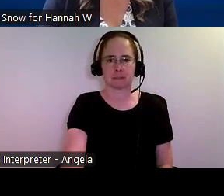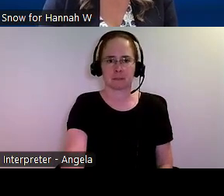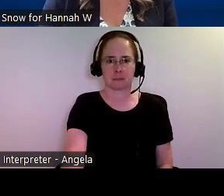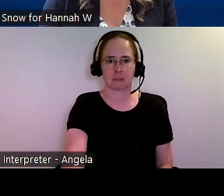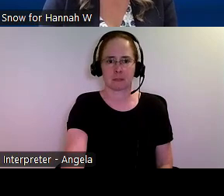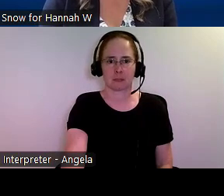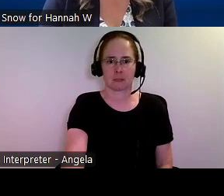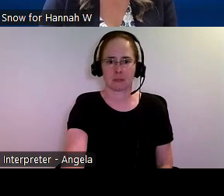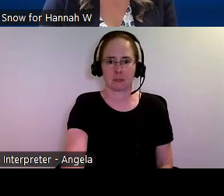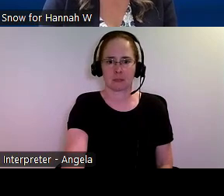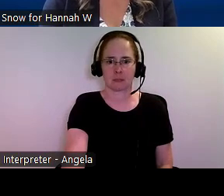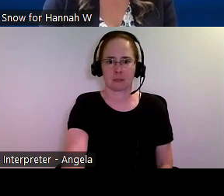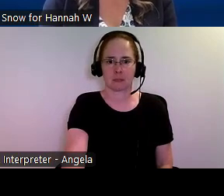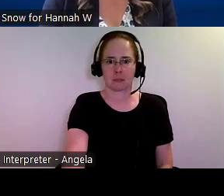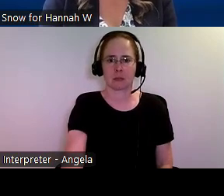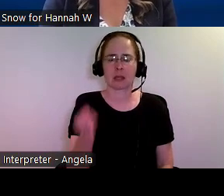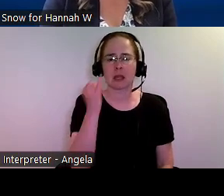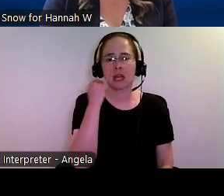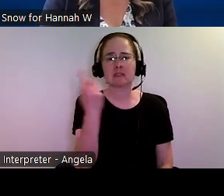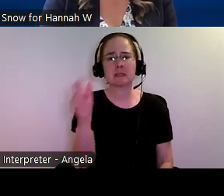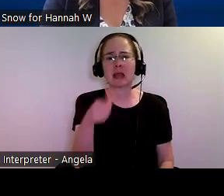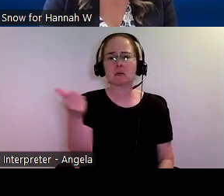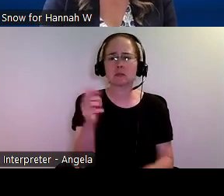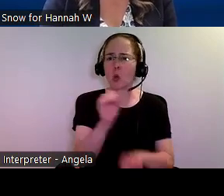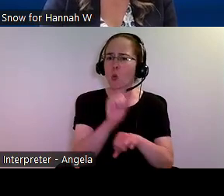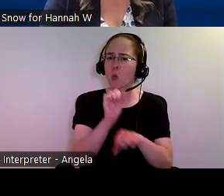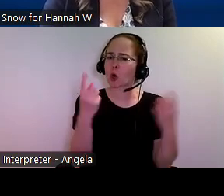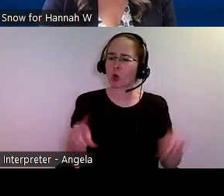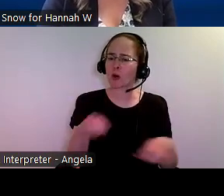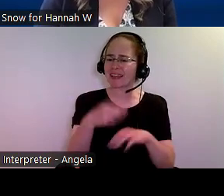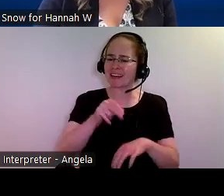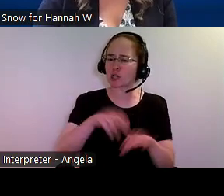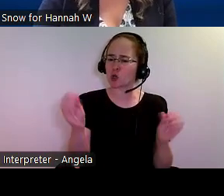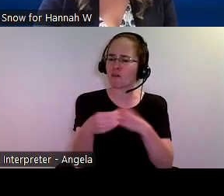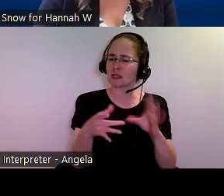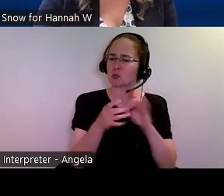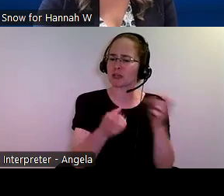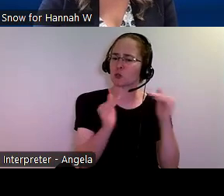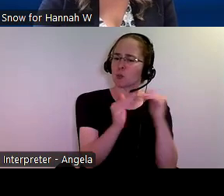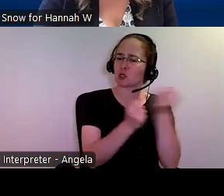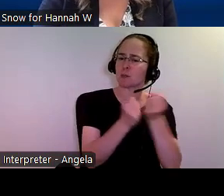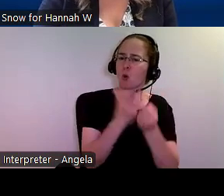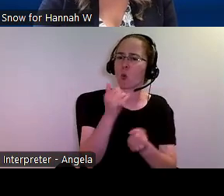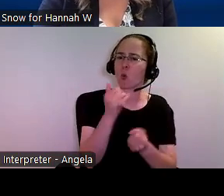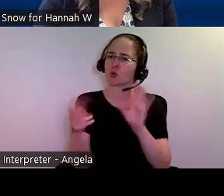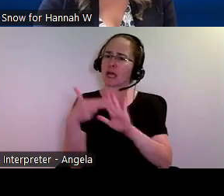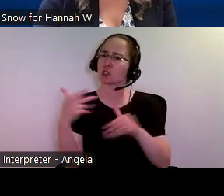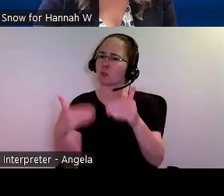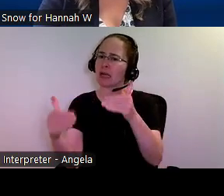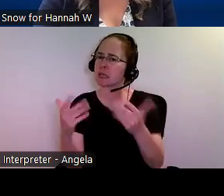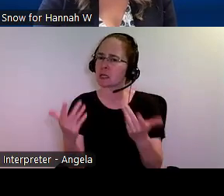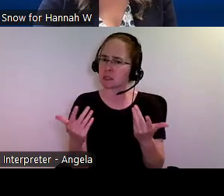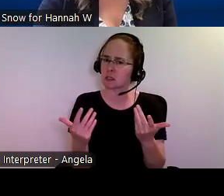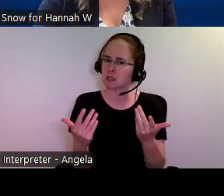Jen, I want to make sure that if there's anything in terms of work that's occurring within the national office related to peer support or the credentialing process, if there's anything that's resonating from